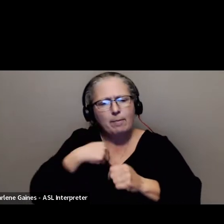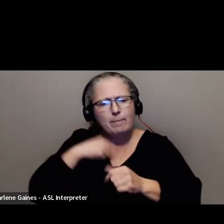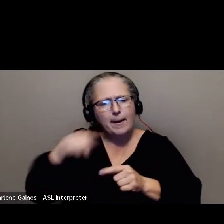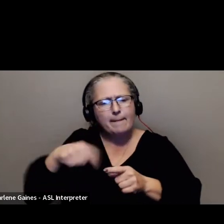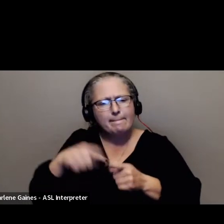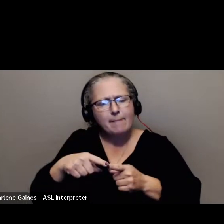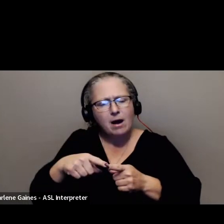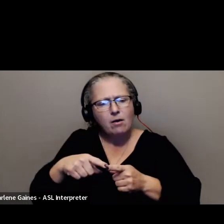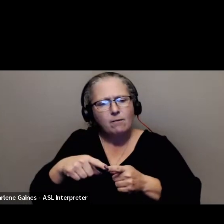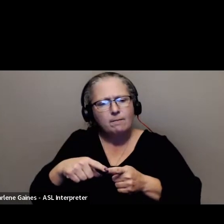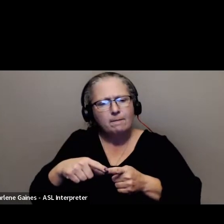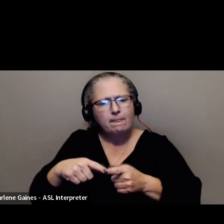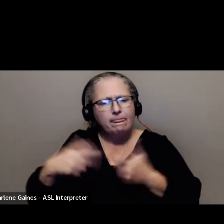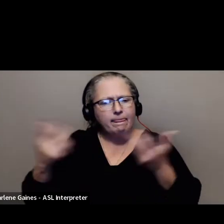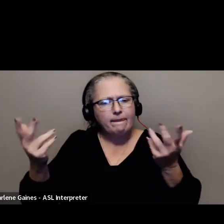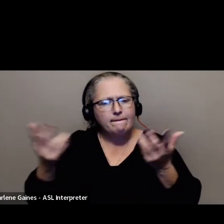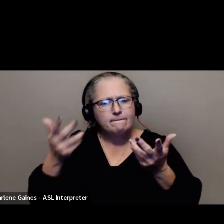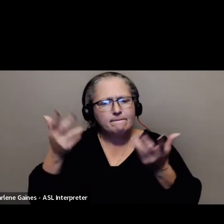like